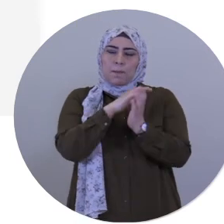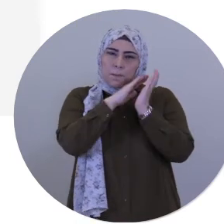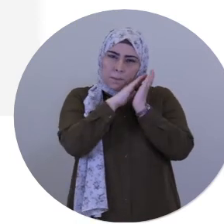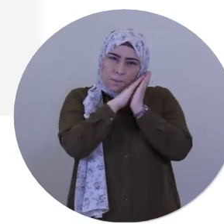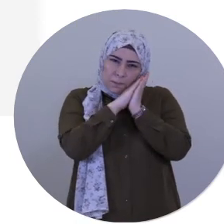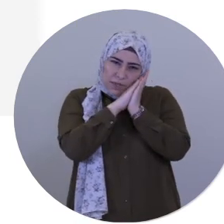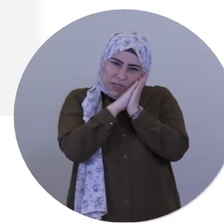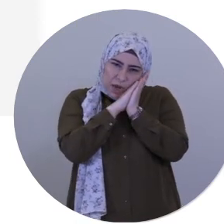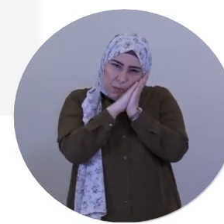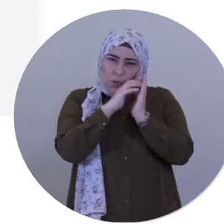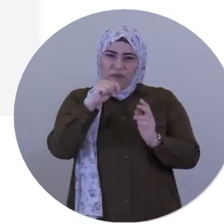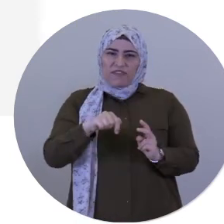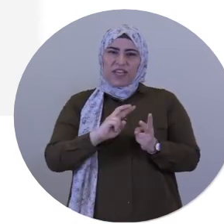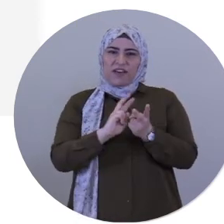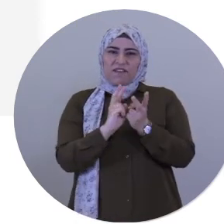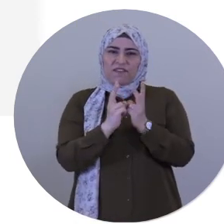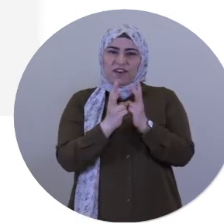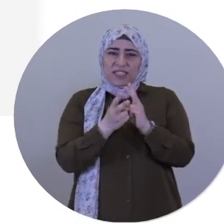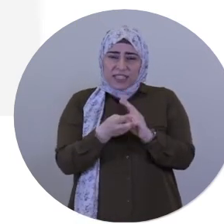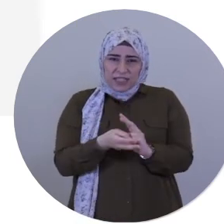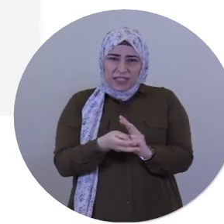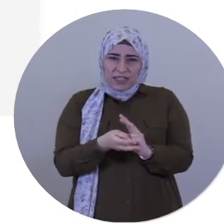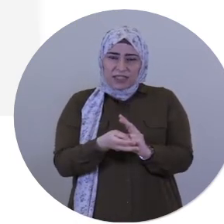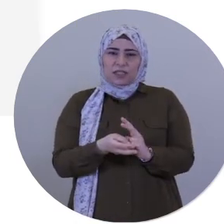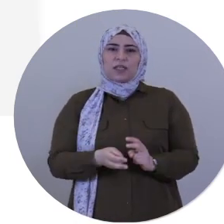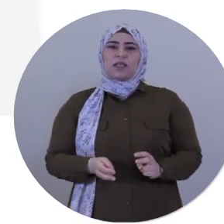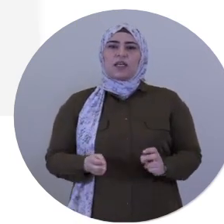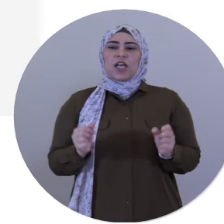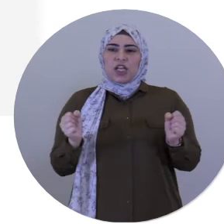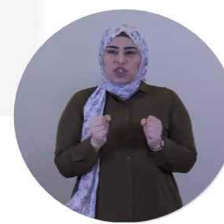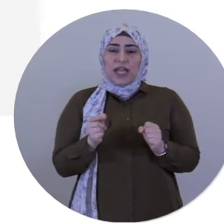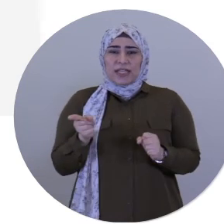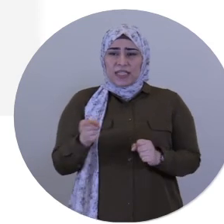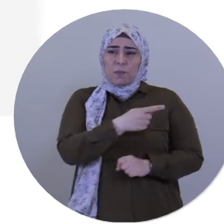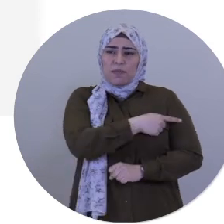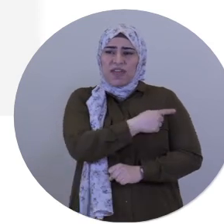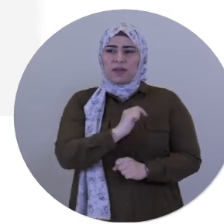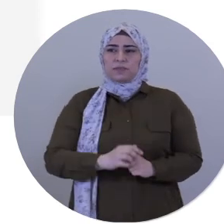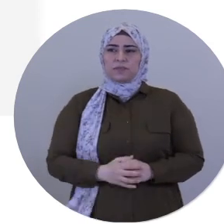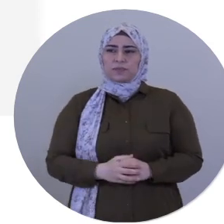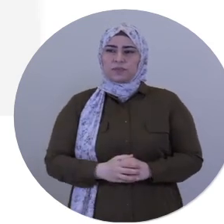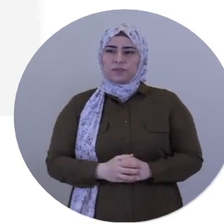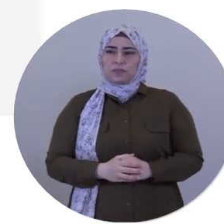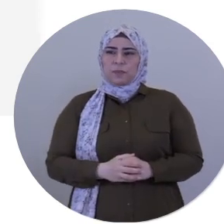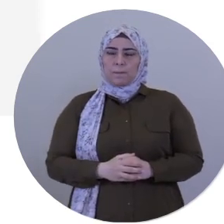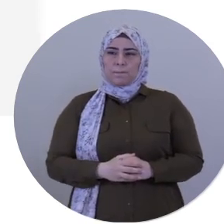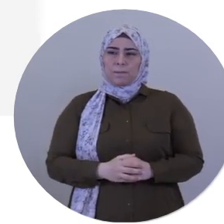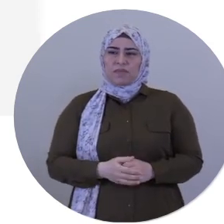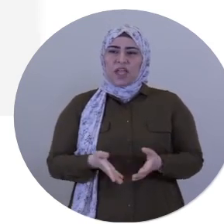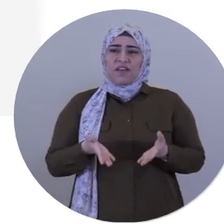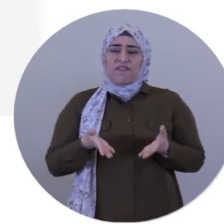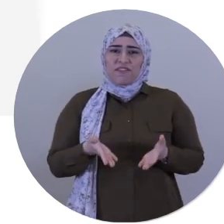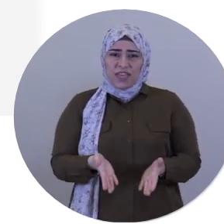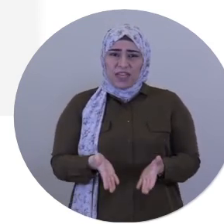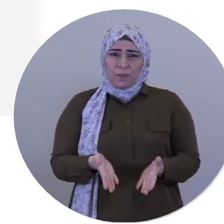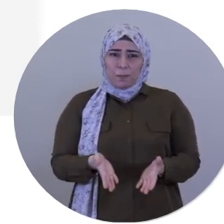Snakes, frogs, and bears hibernate. These are examples. You can either eliminate them, not use them, or you can use them as an